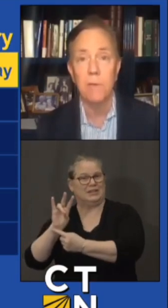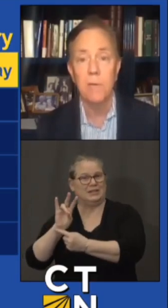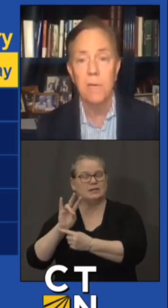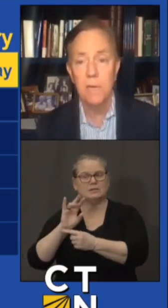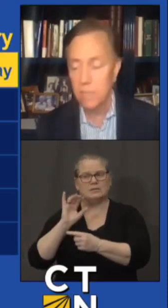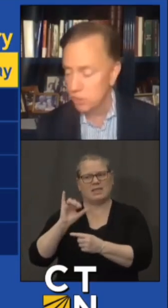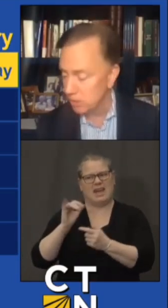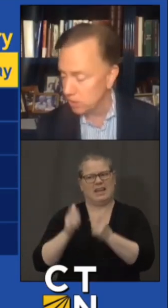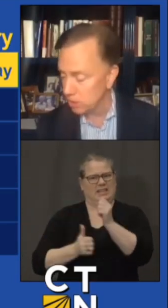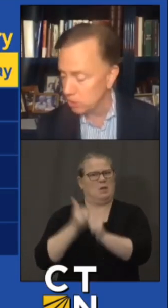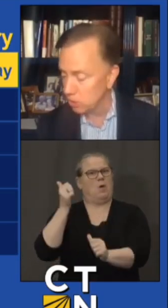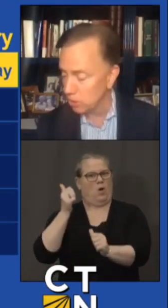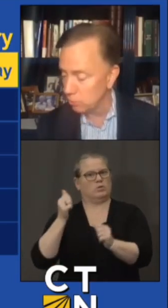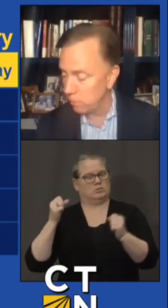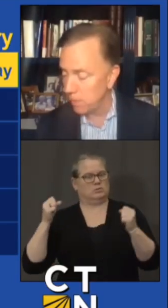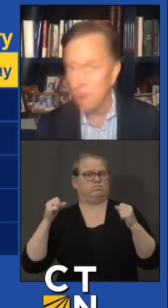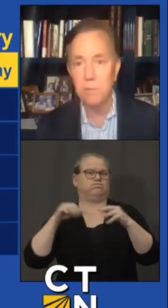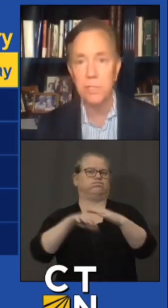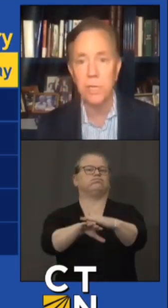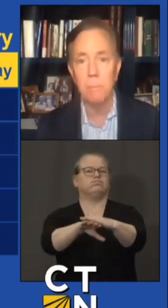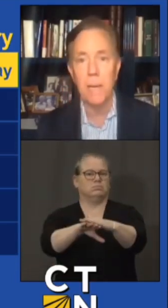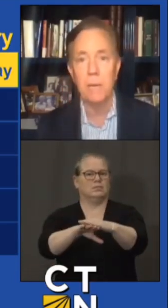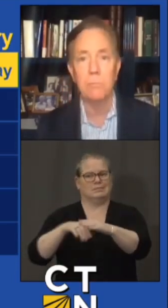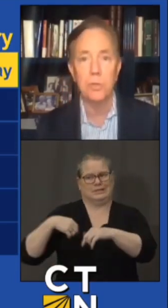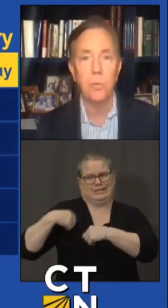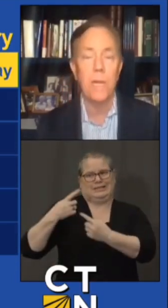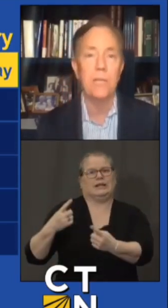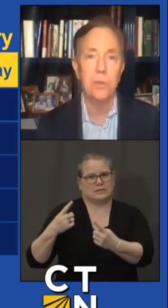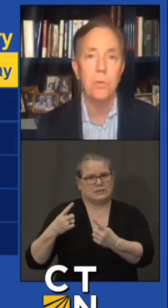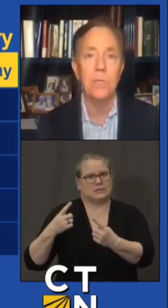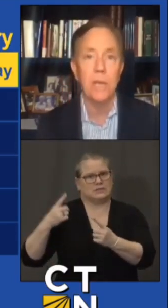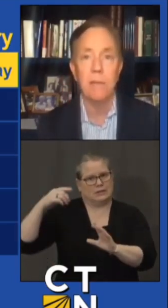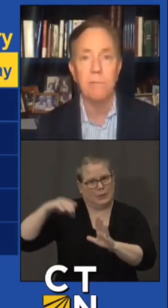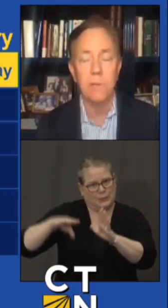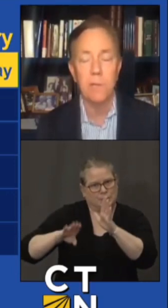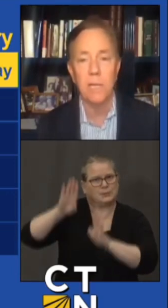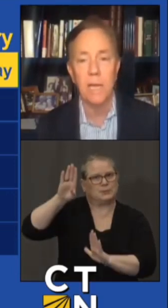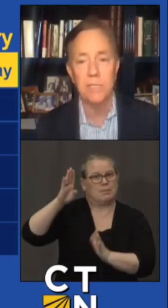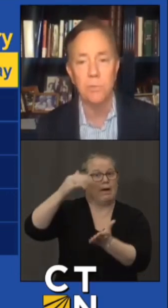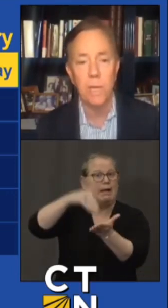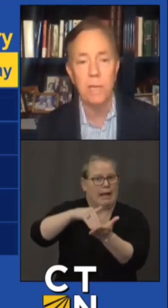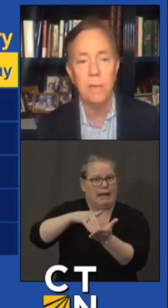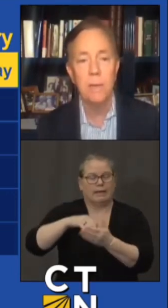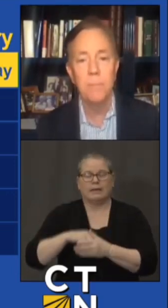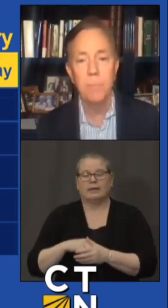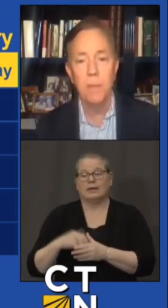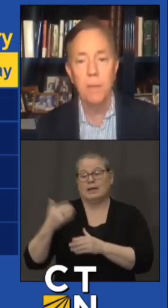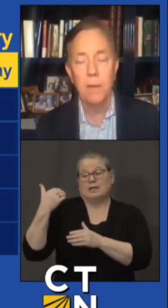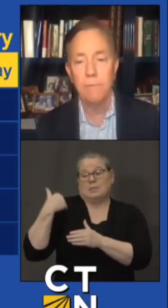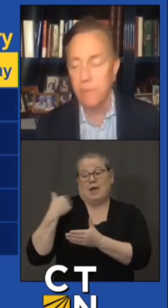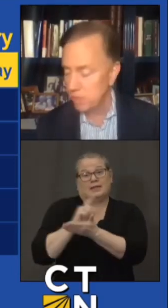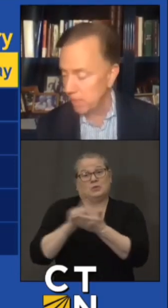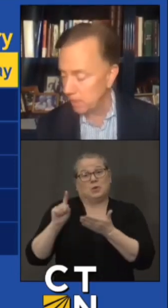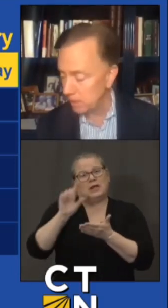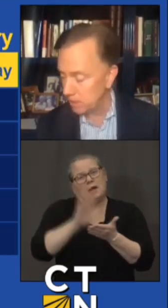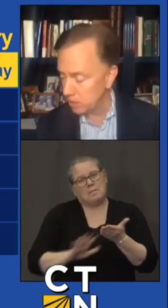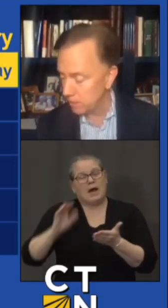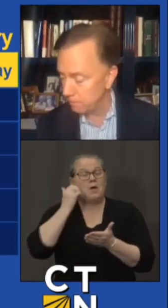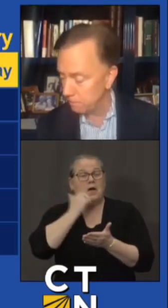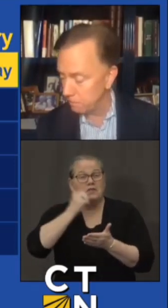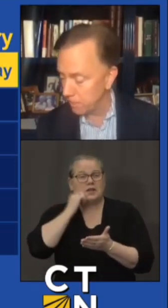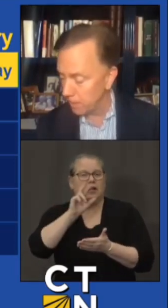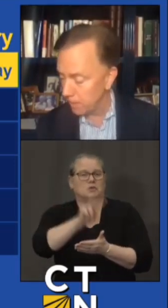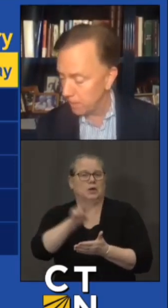wave, since this surge. We've been averaging about 22 a day for the last week. Fatalities,